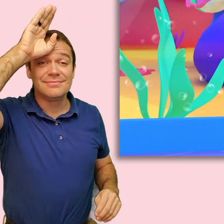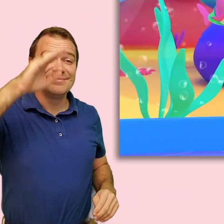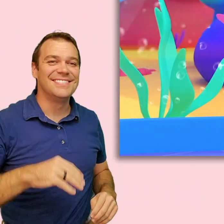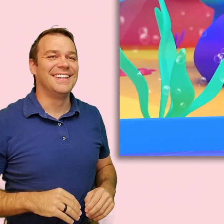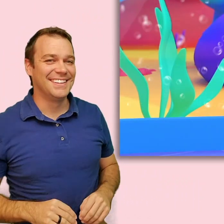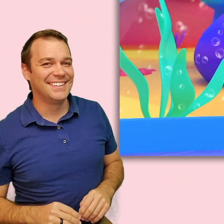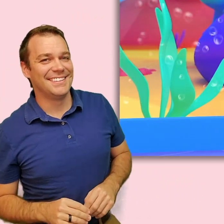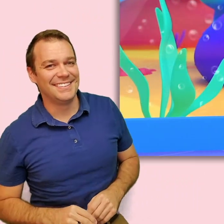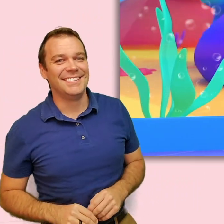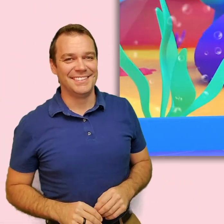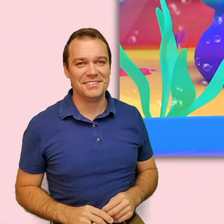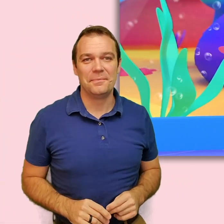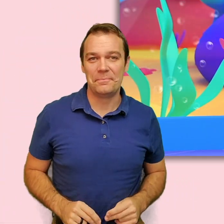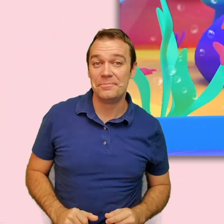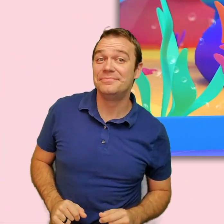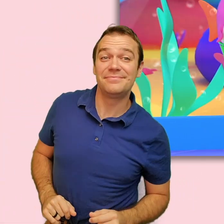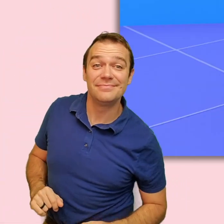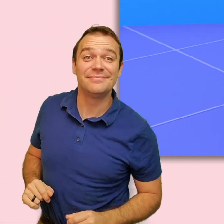shark.